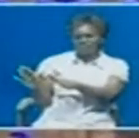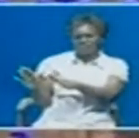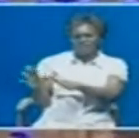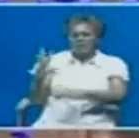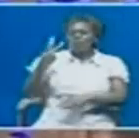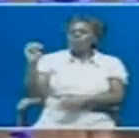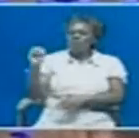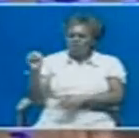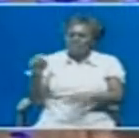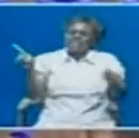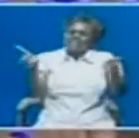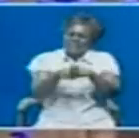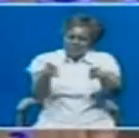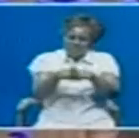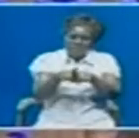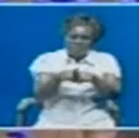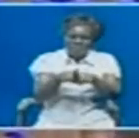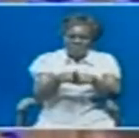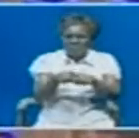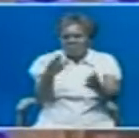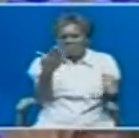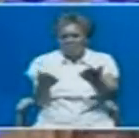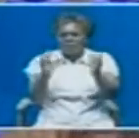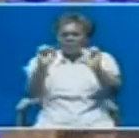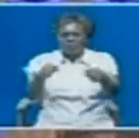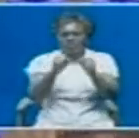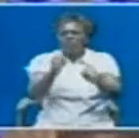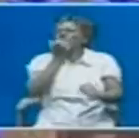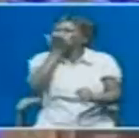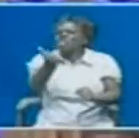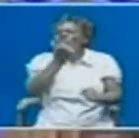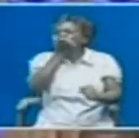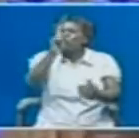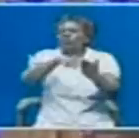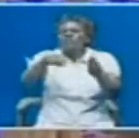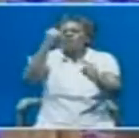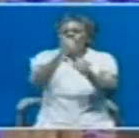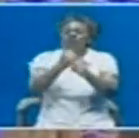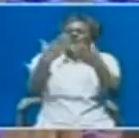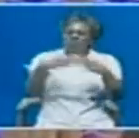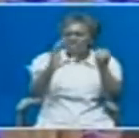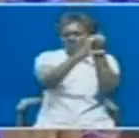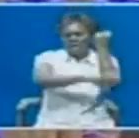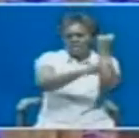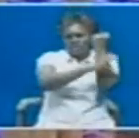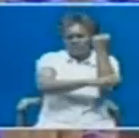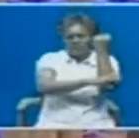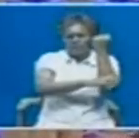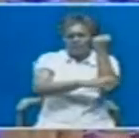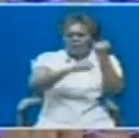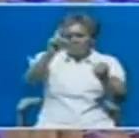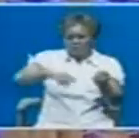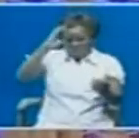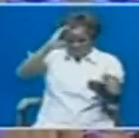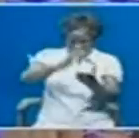Maurice, it's just a matter of, we can never rubbish what you've done for this country. No. Some will try and rubbish, but you have to believe in